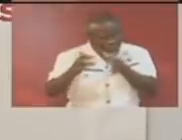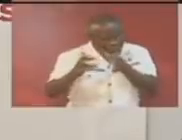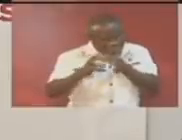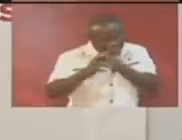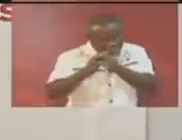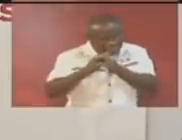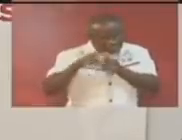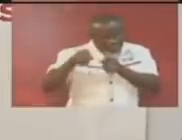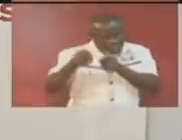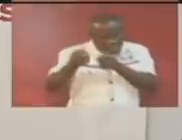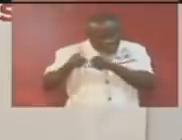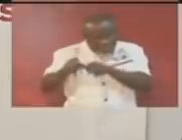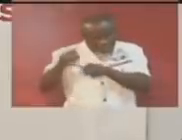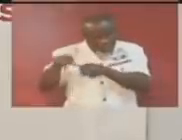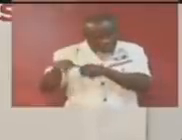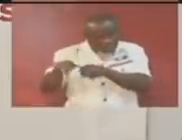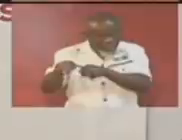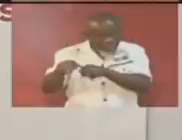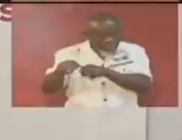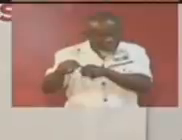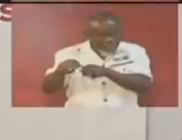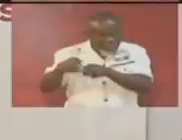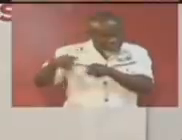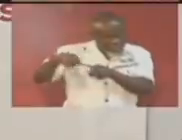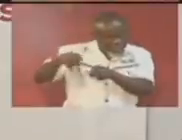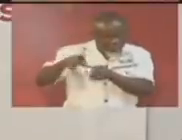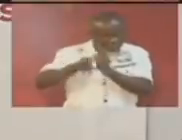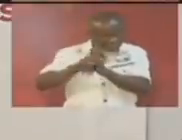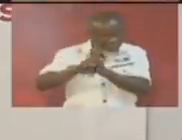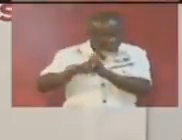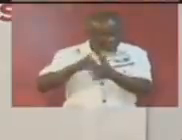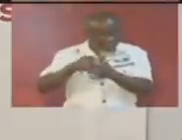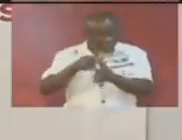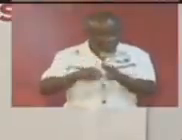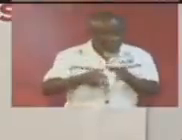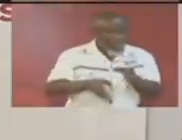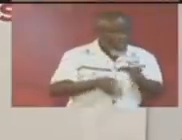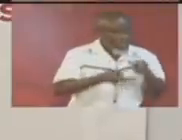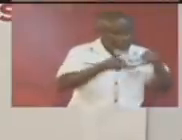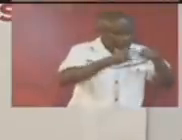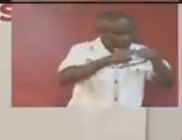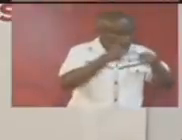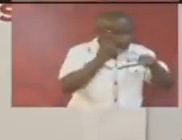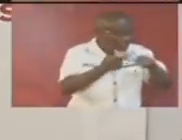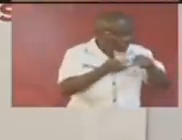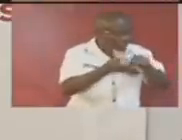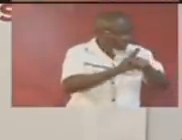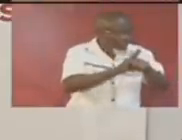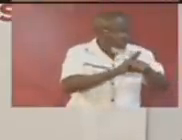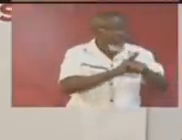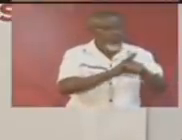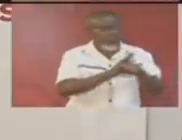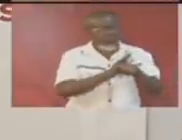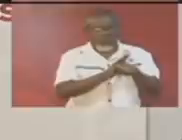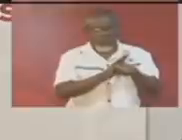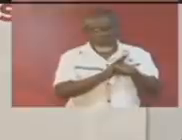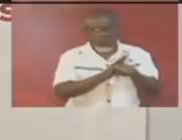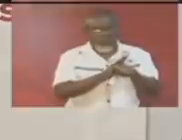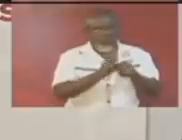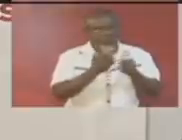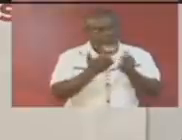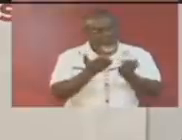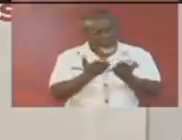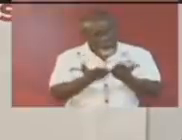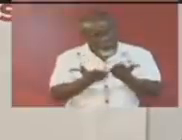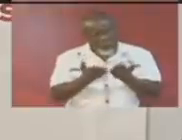cases that arise subsequently is dependent on the individuals who then test positive and are asked about their contacts,